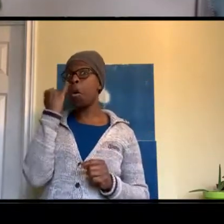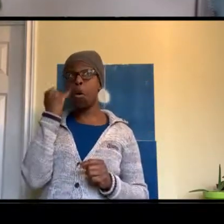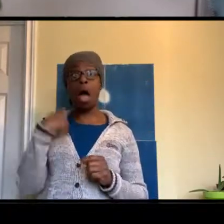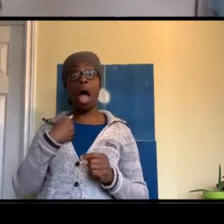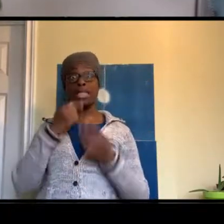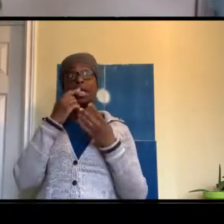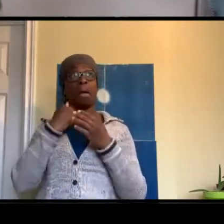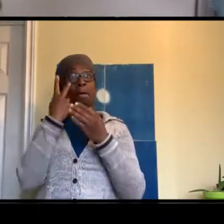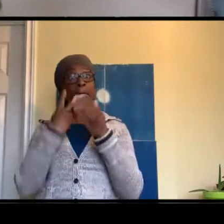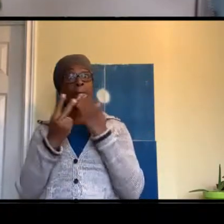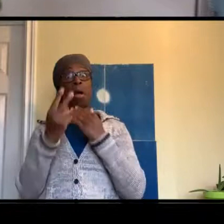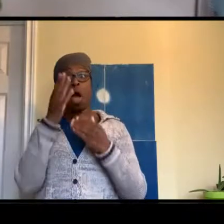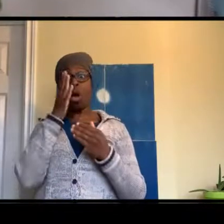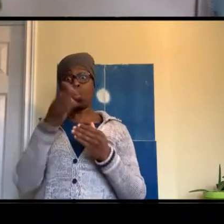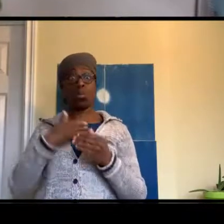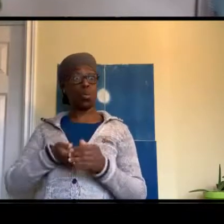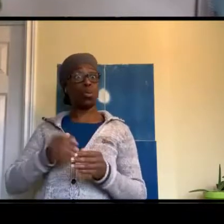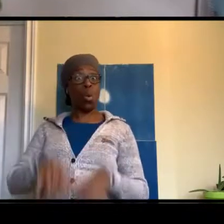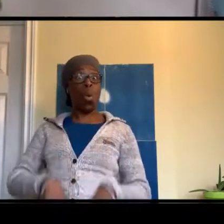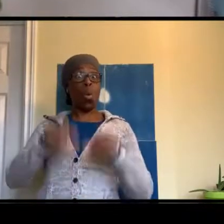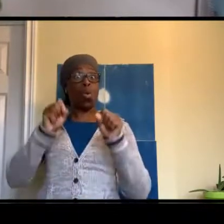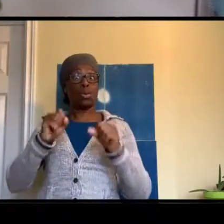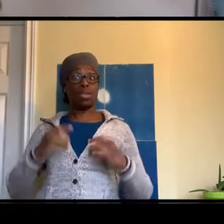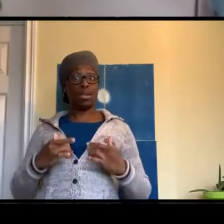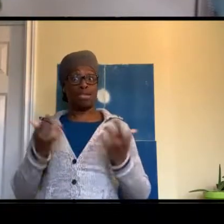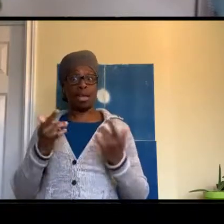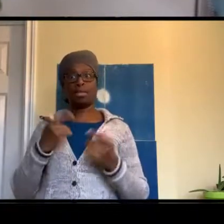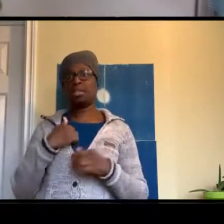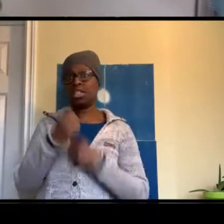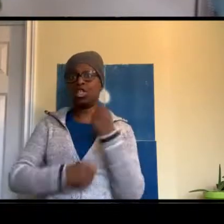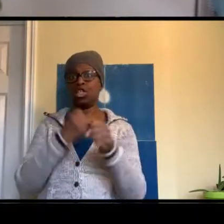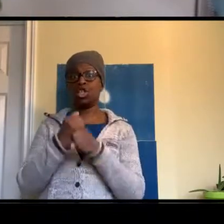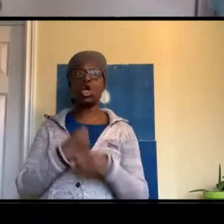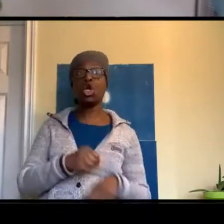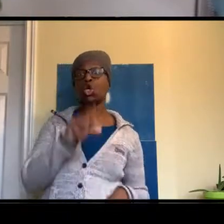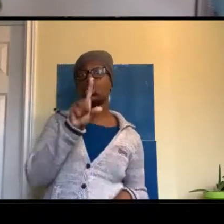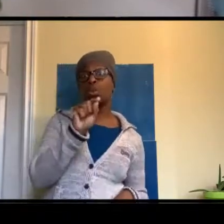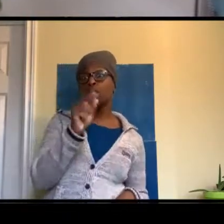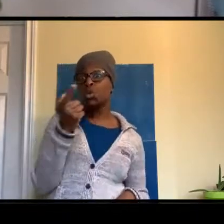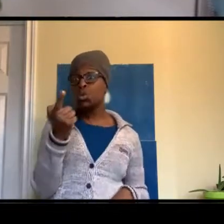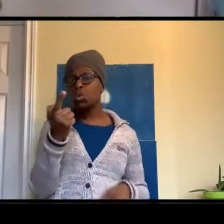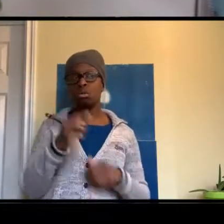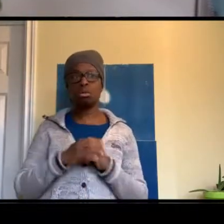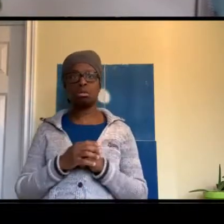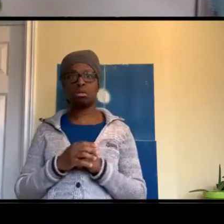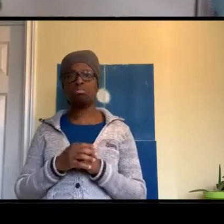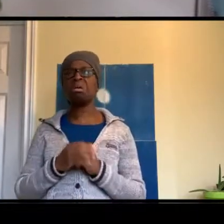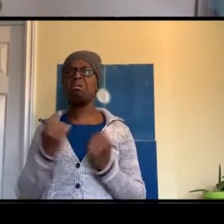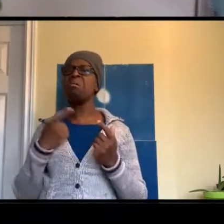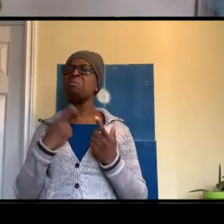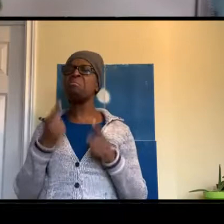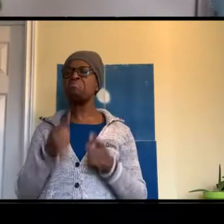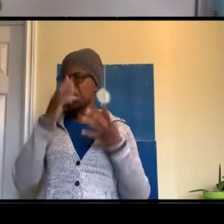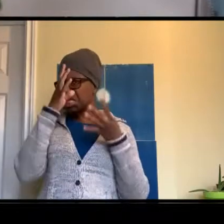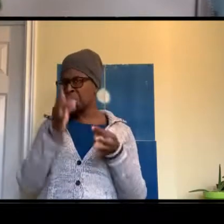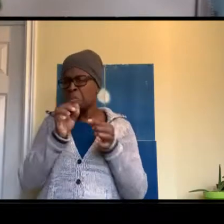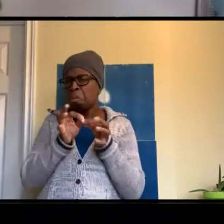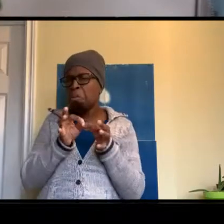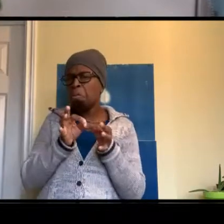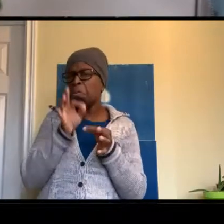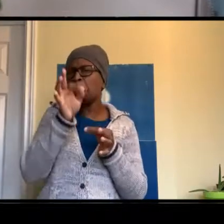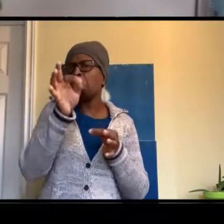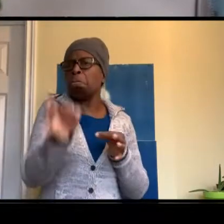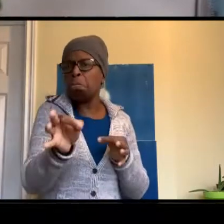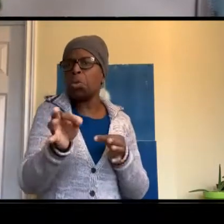that's a long time difference. So they might want to know what those changes were, why that's happening.